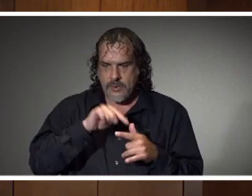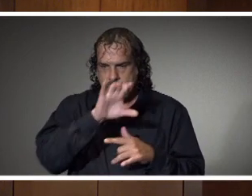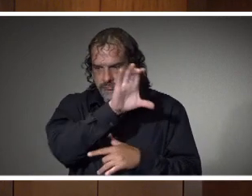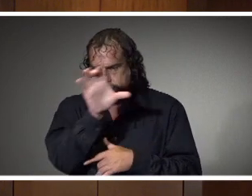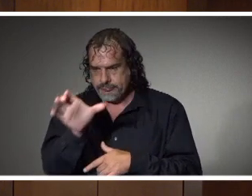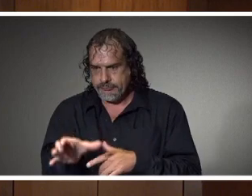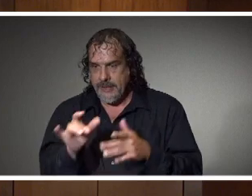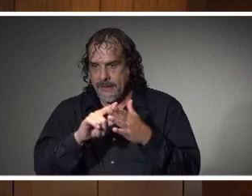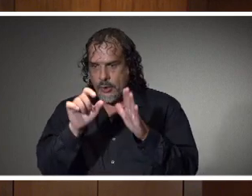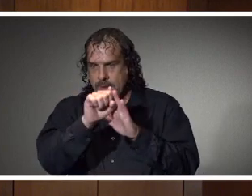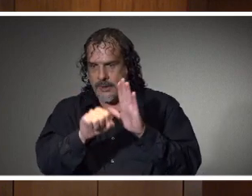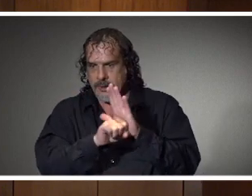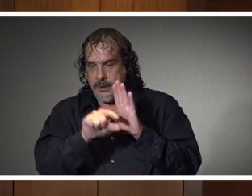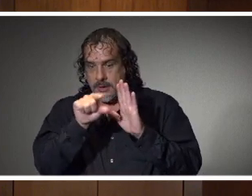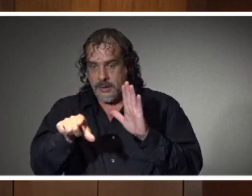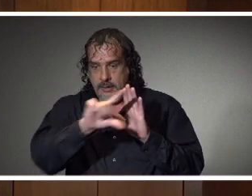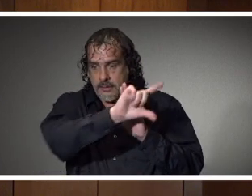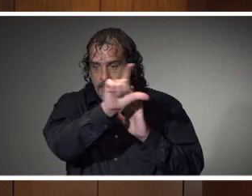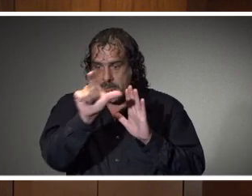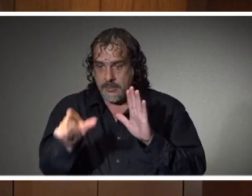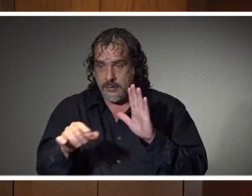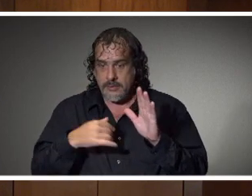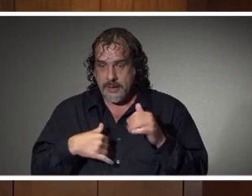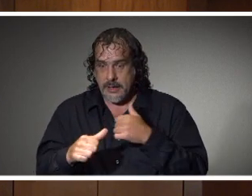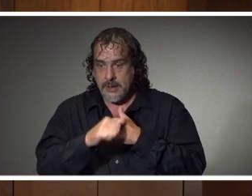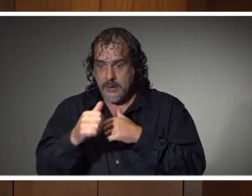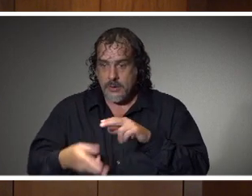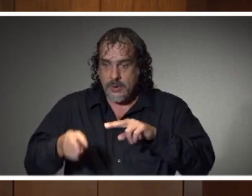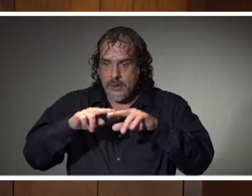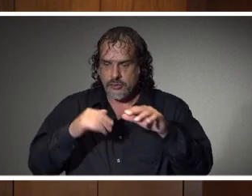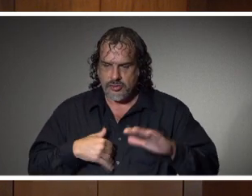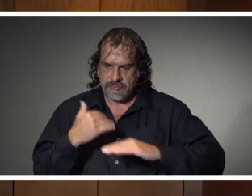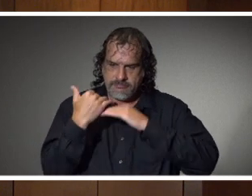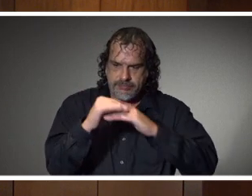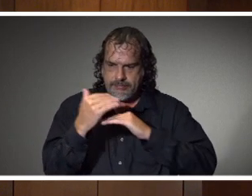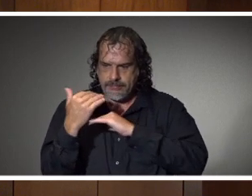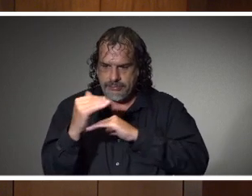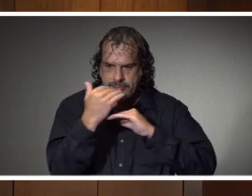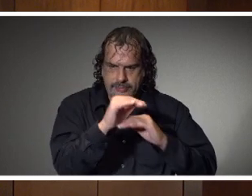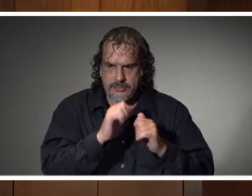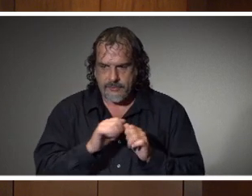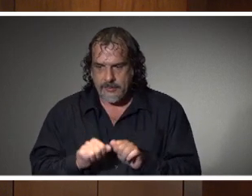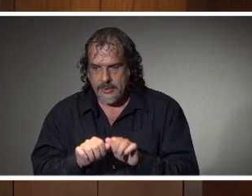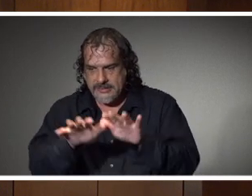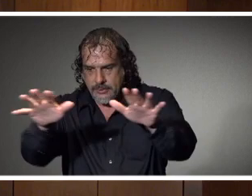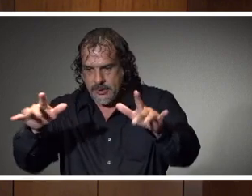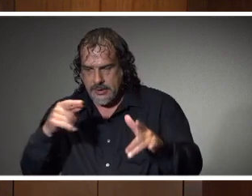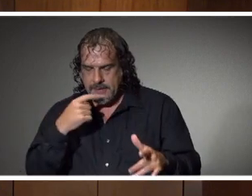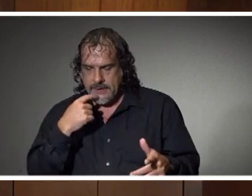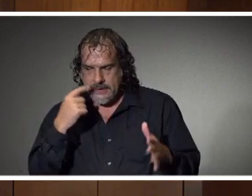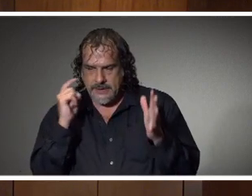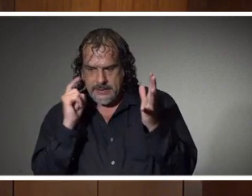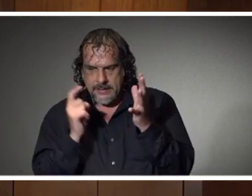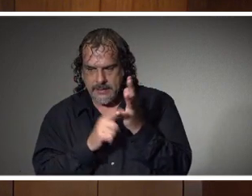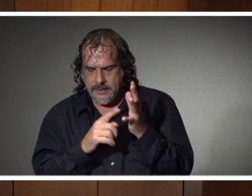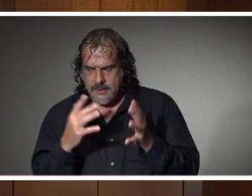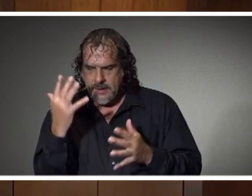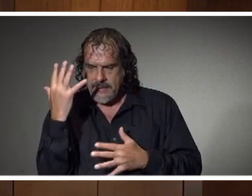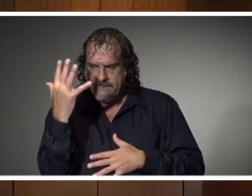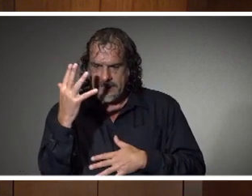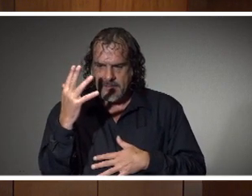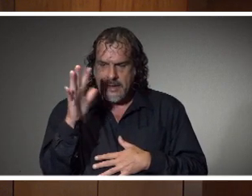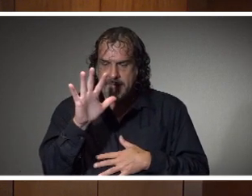also recommends that states in that red zone should enforce more protective measures to keep the virus from spreading. And they identified 52